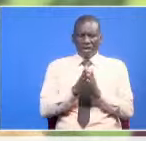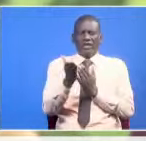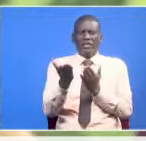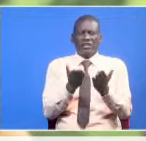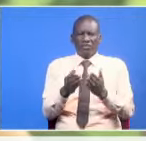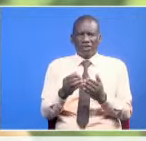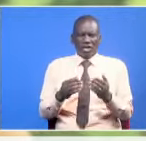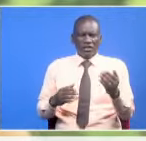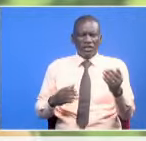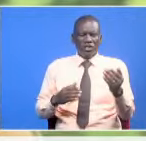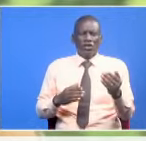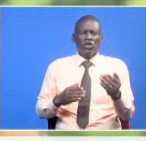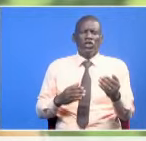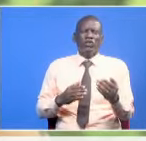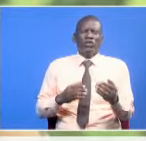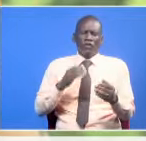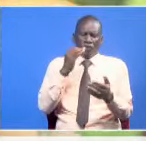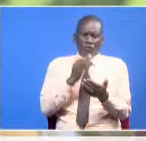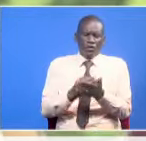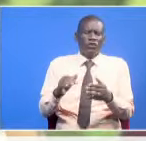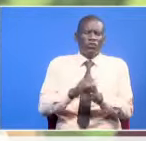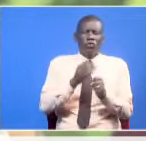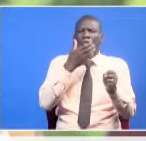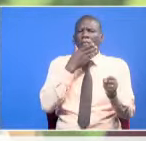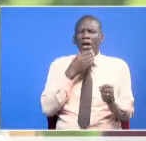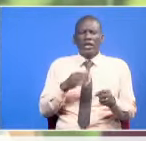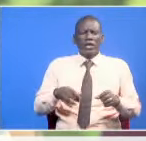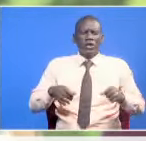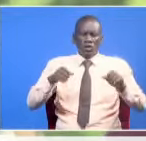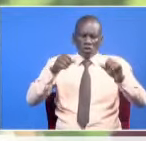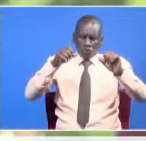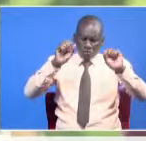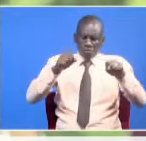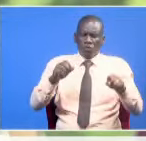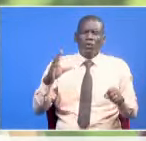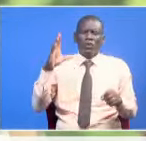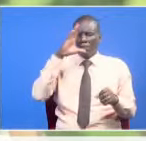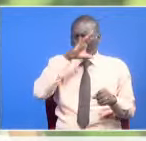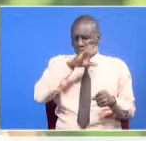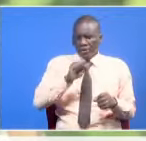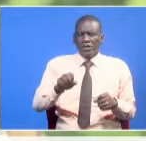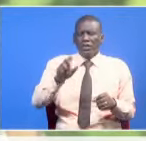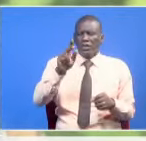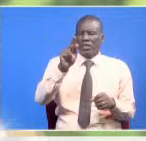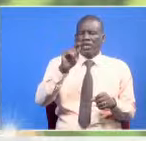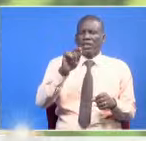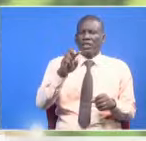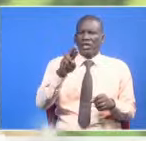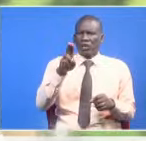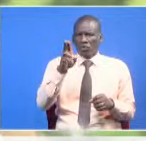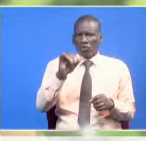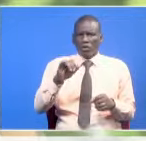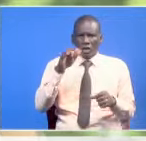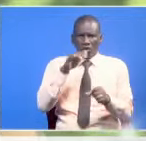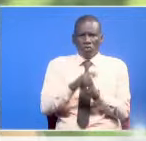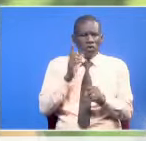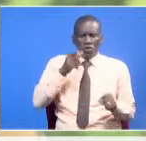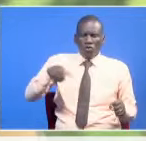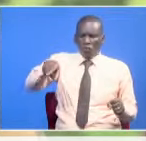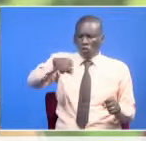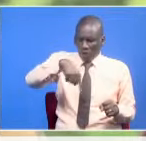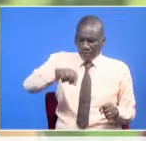man will no doubt be dearly missed by all who knew him. For us in